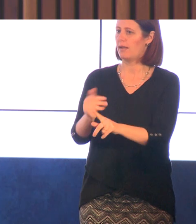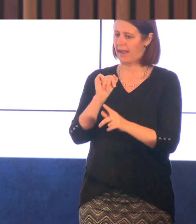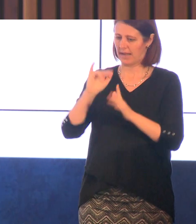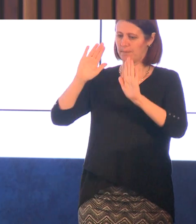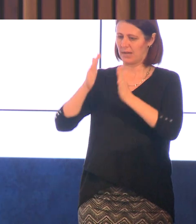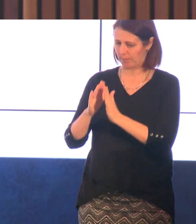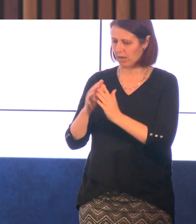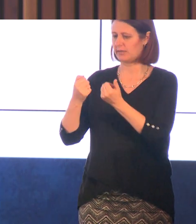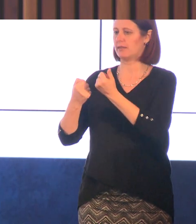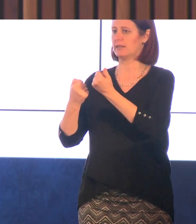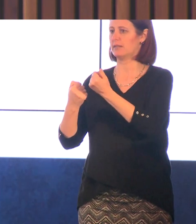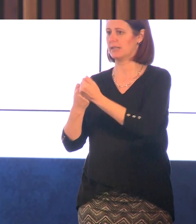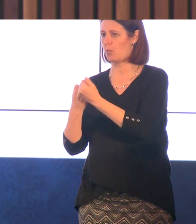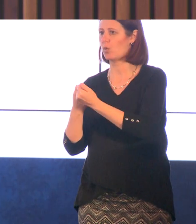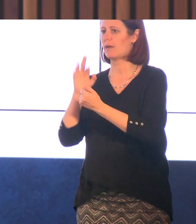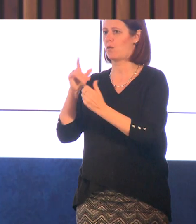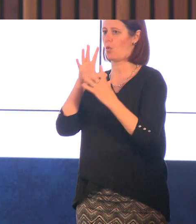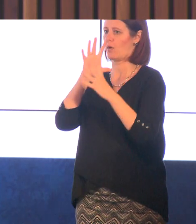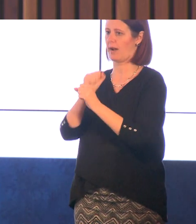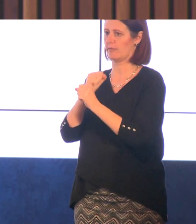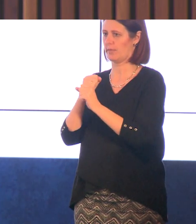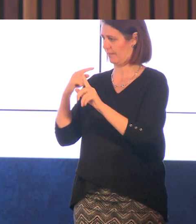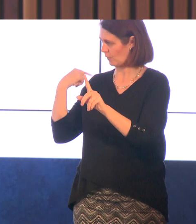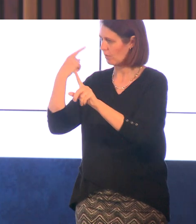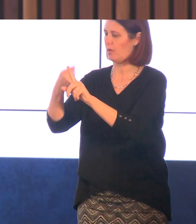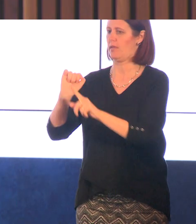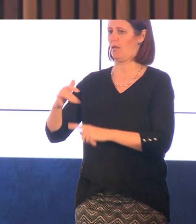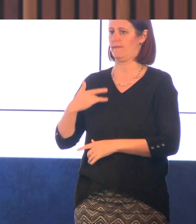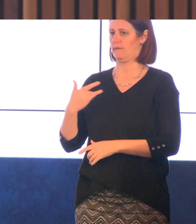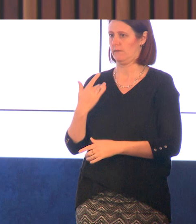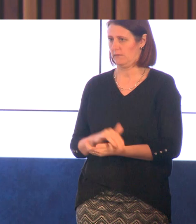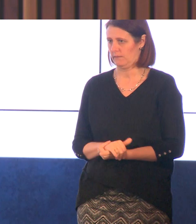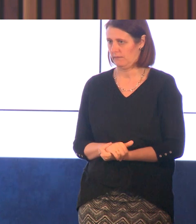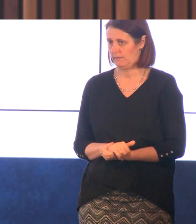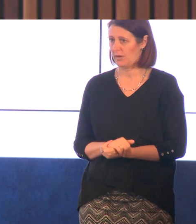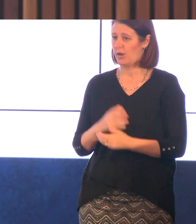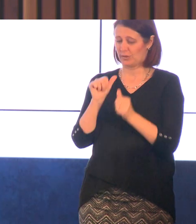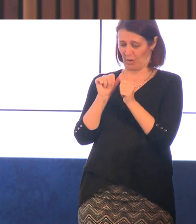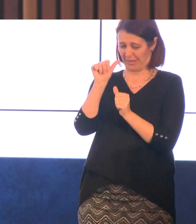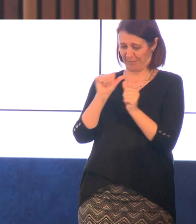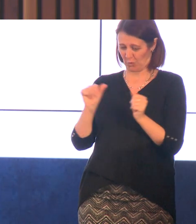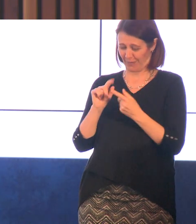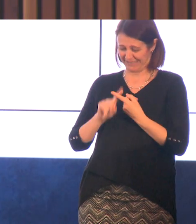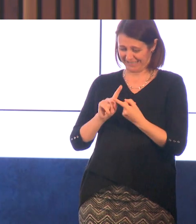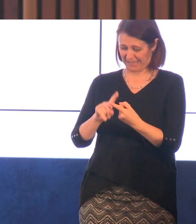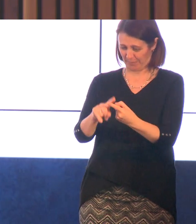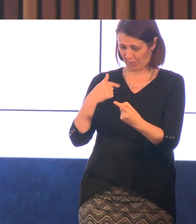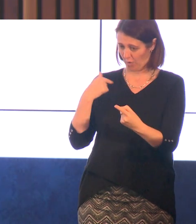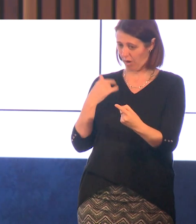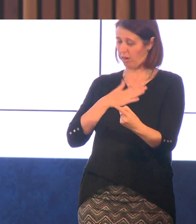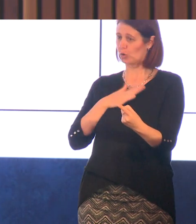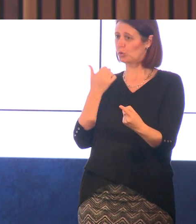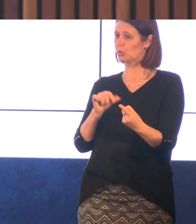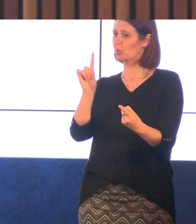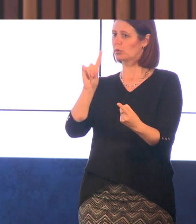the costs of support to government over their lifetime. So the measure of sustainability that I like to use